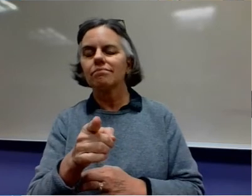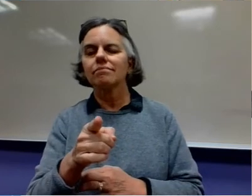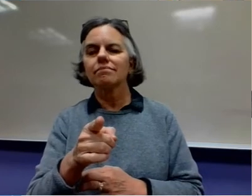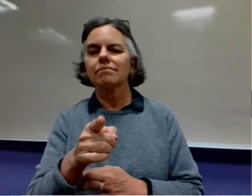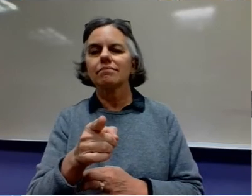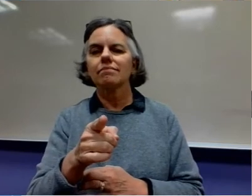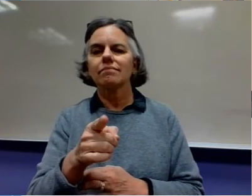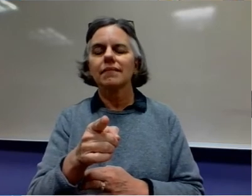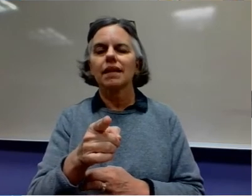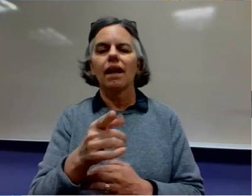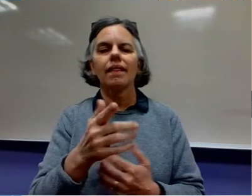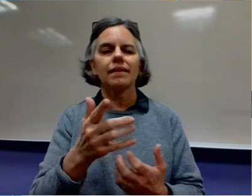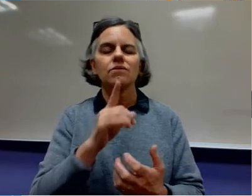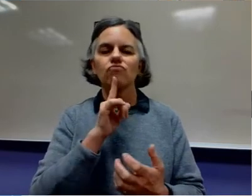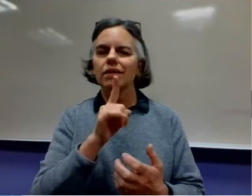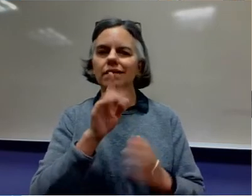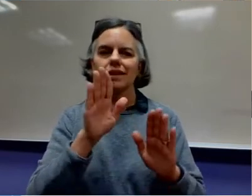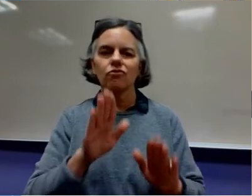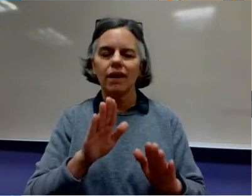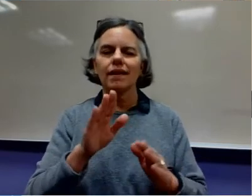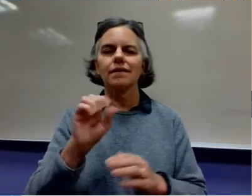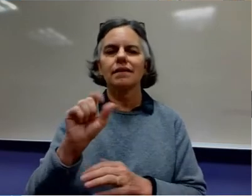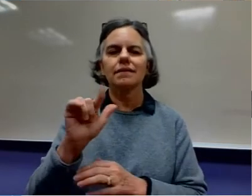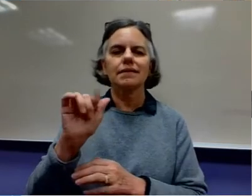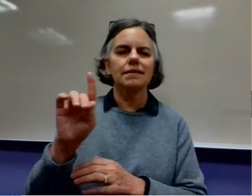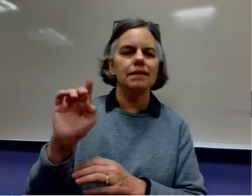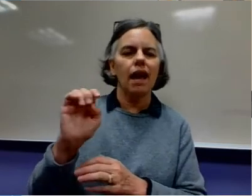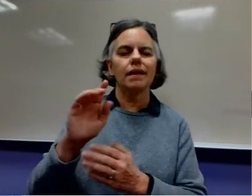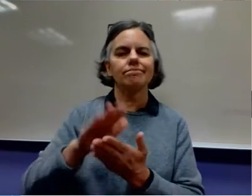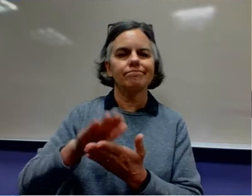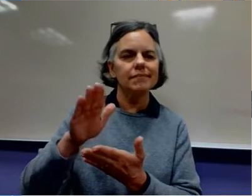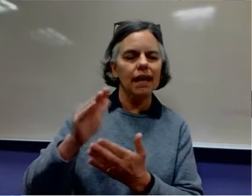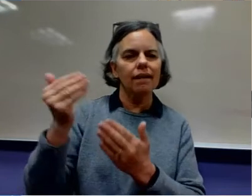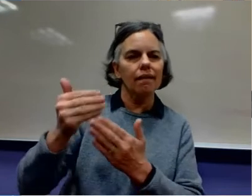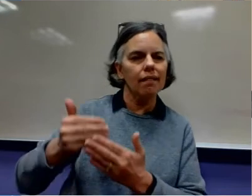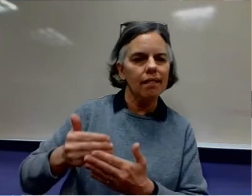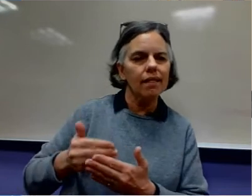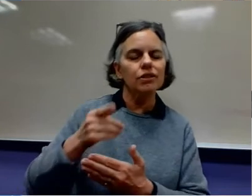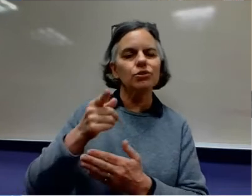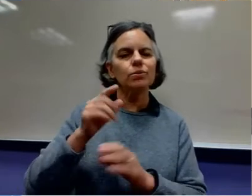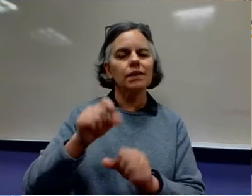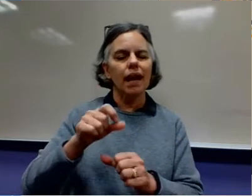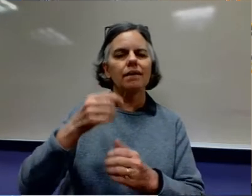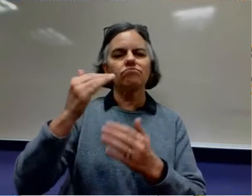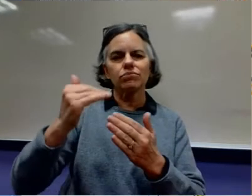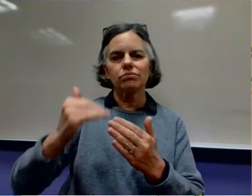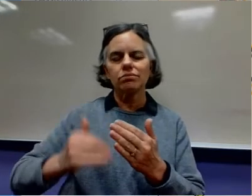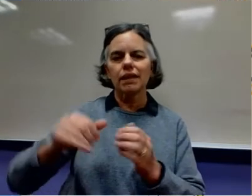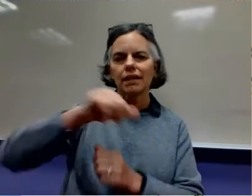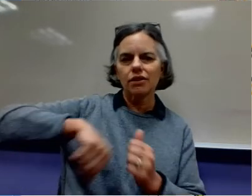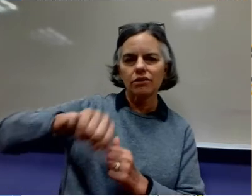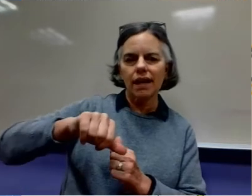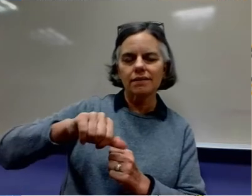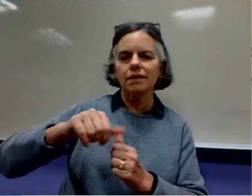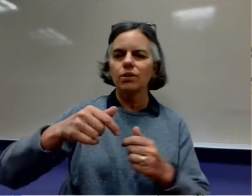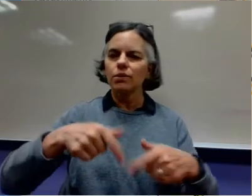this is a really great slide deck for you to go through and interact with. What you'll do when you pull